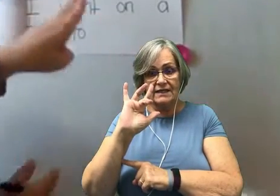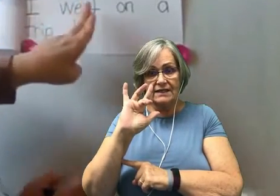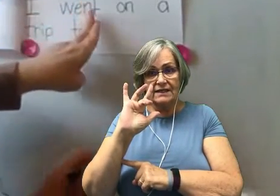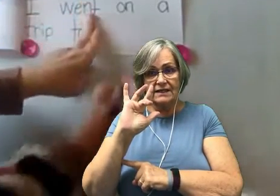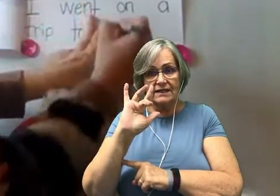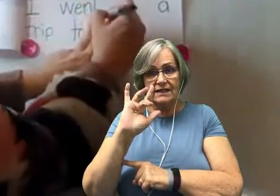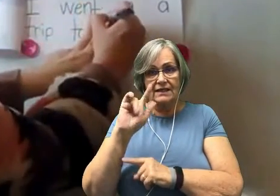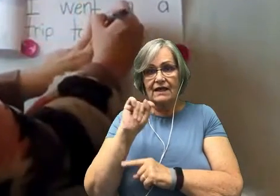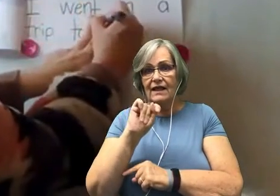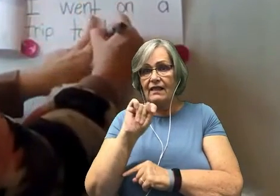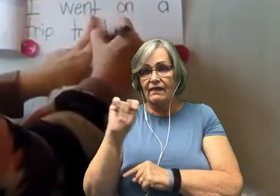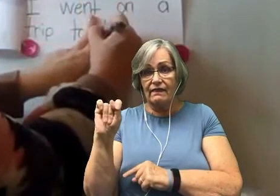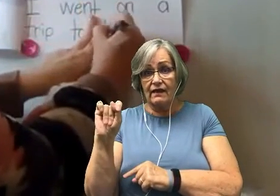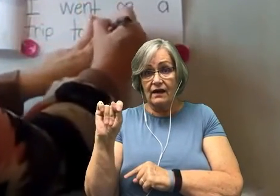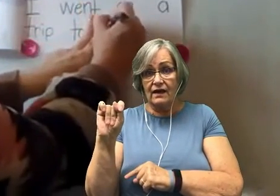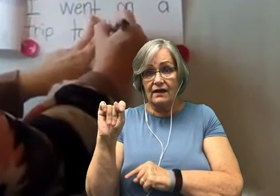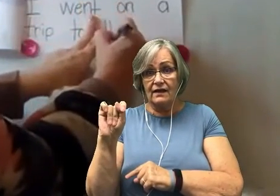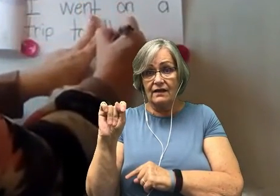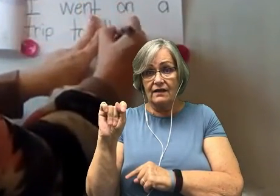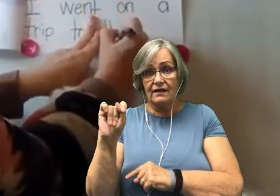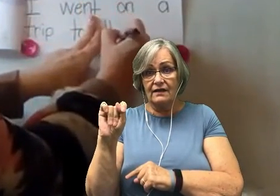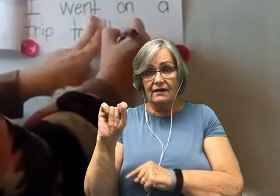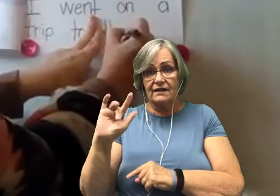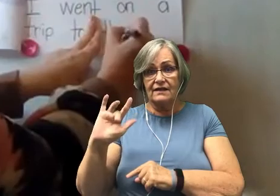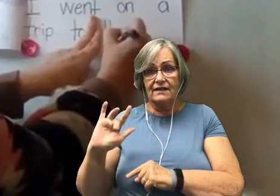finger space again, the,